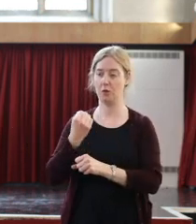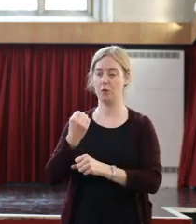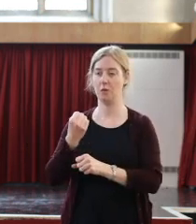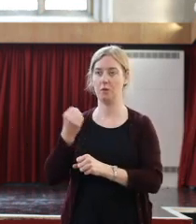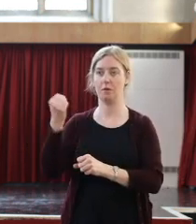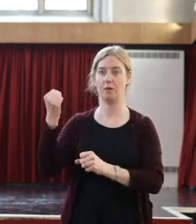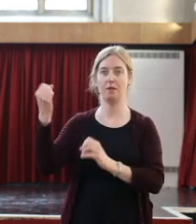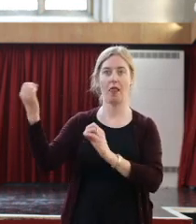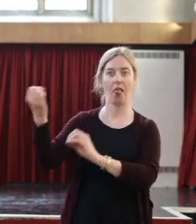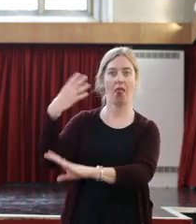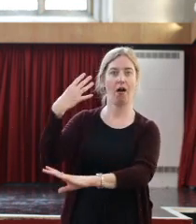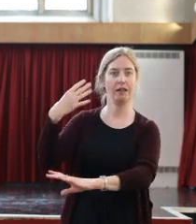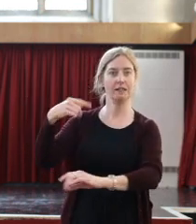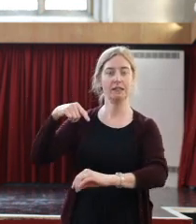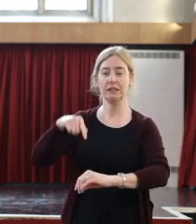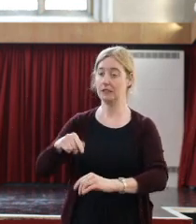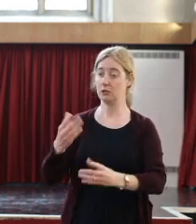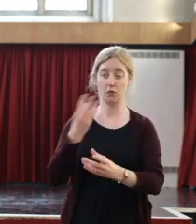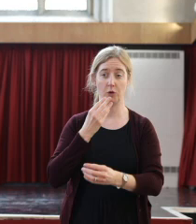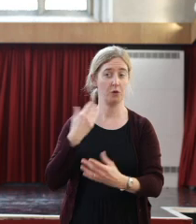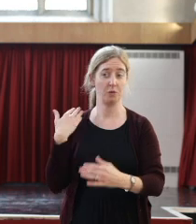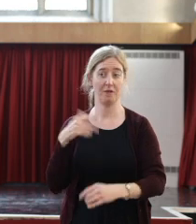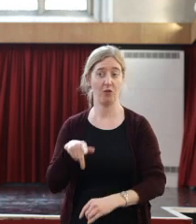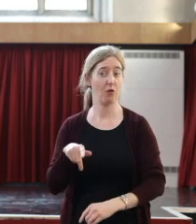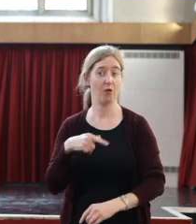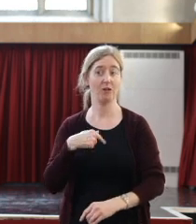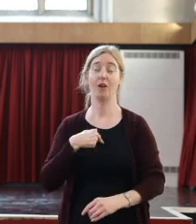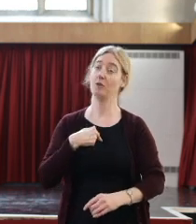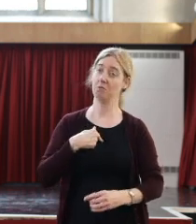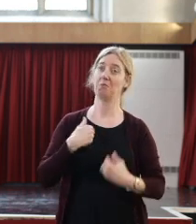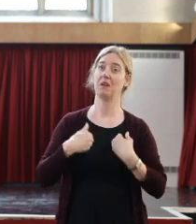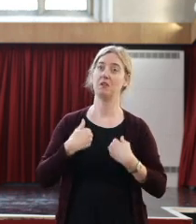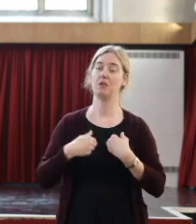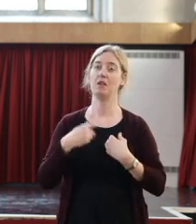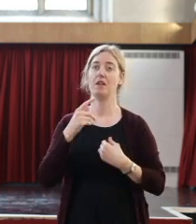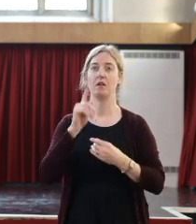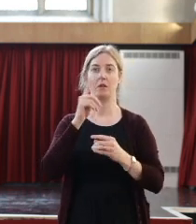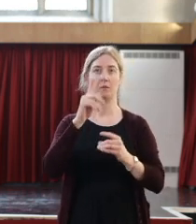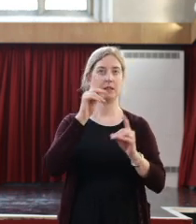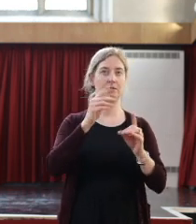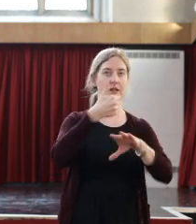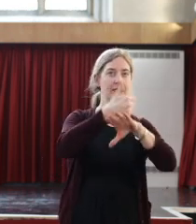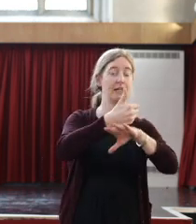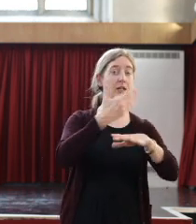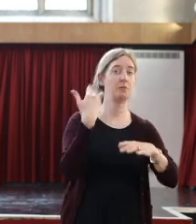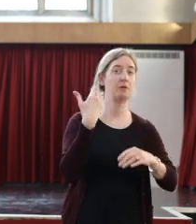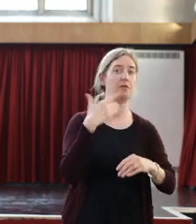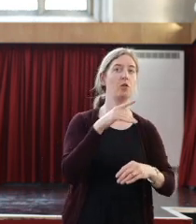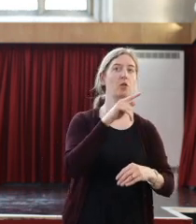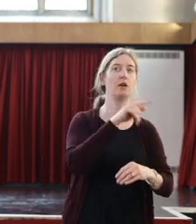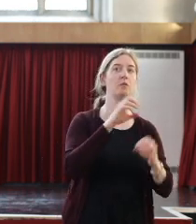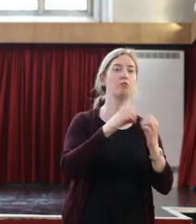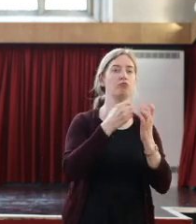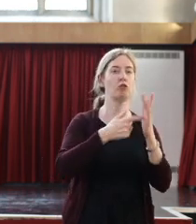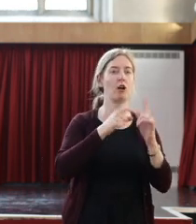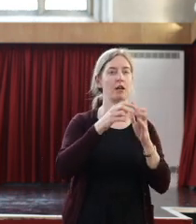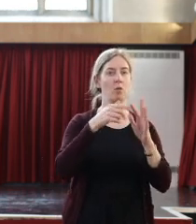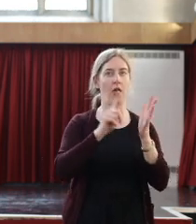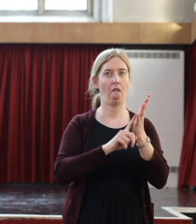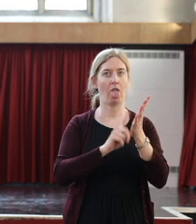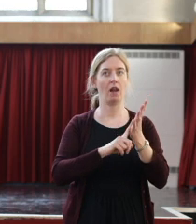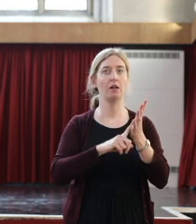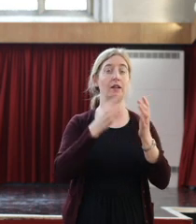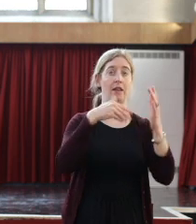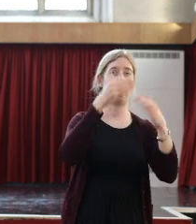light in my work before. I did have an installation that inspired this, which was in the Bridewell Museum in the window,